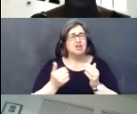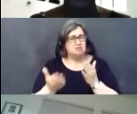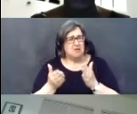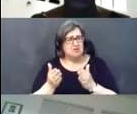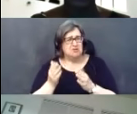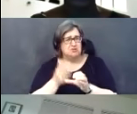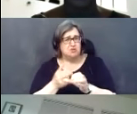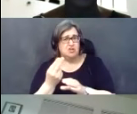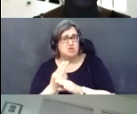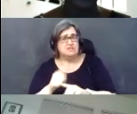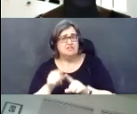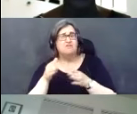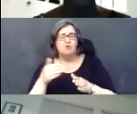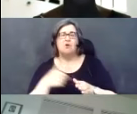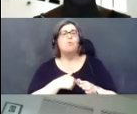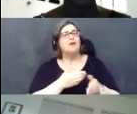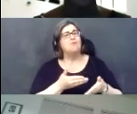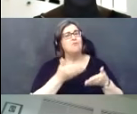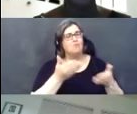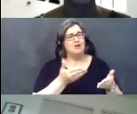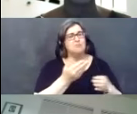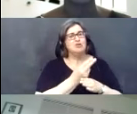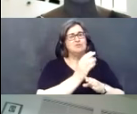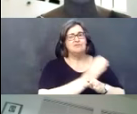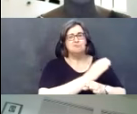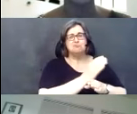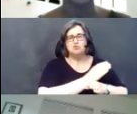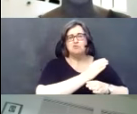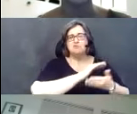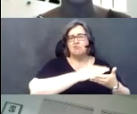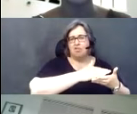desktop application for the best attendee experience.